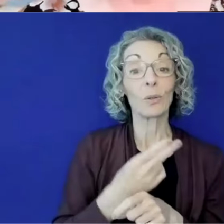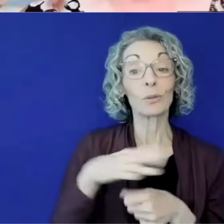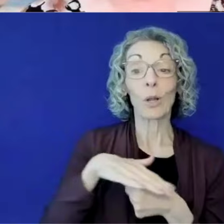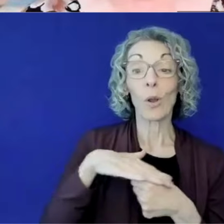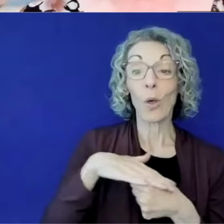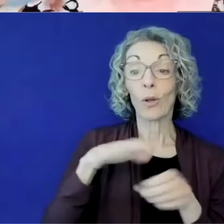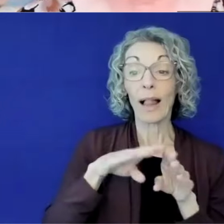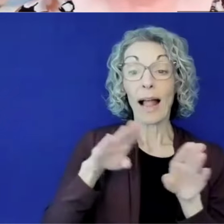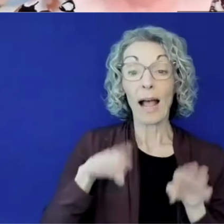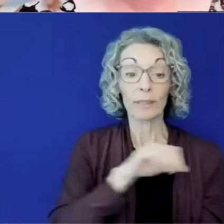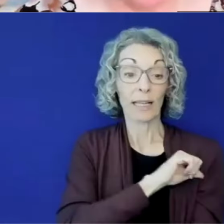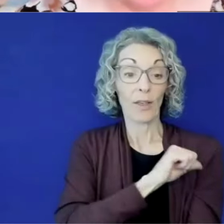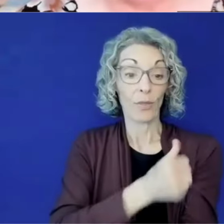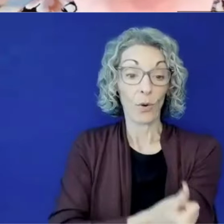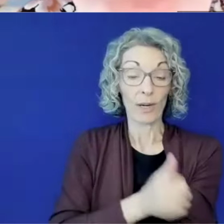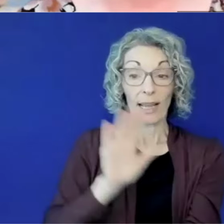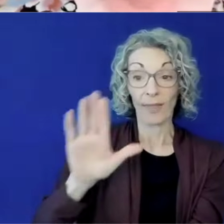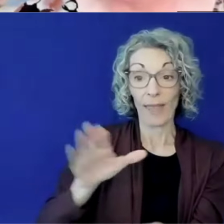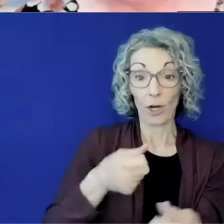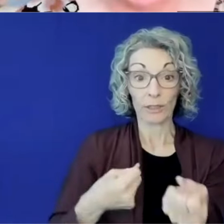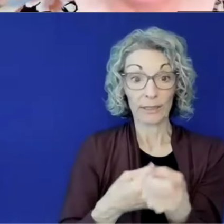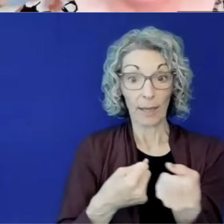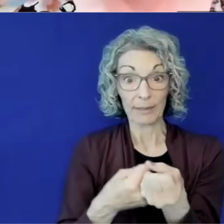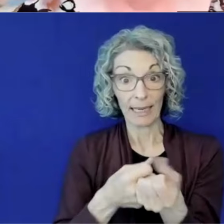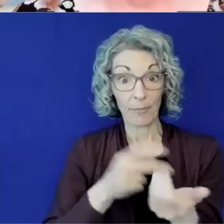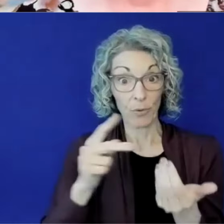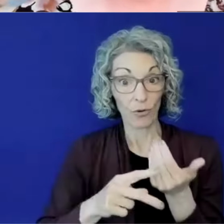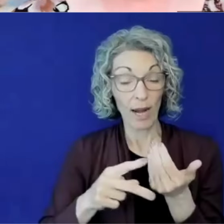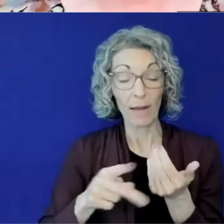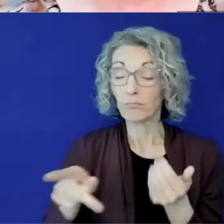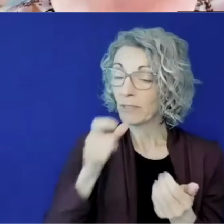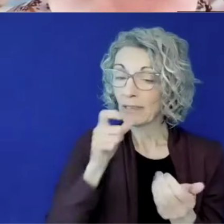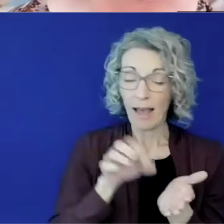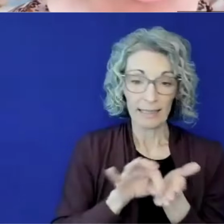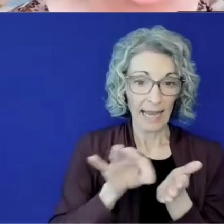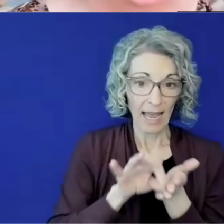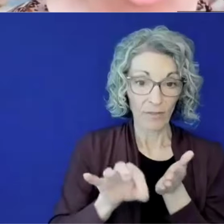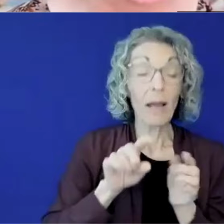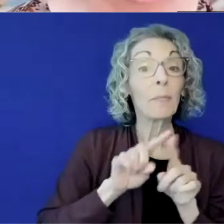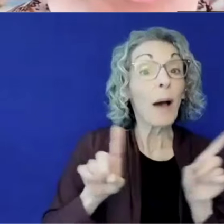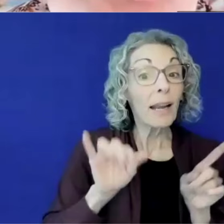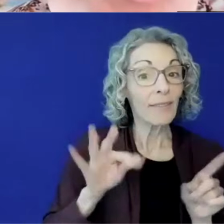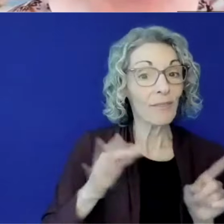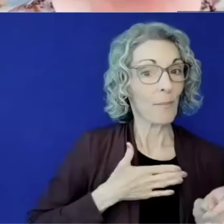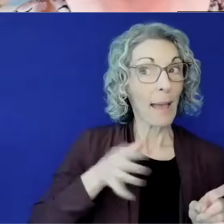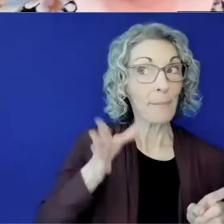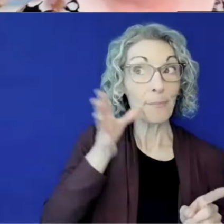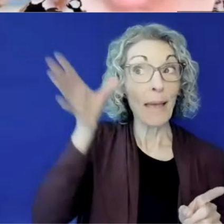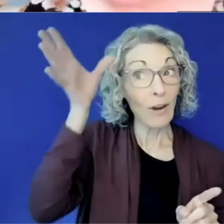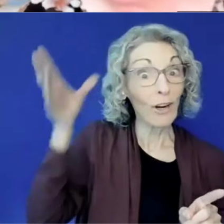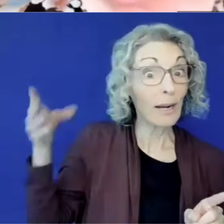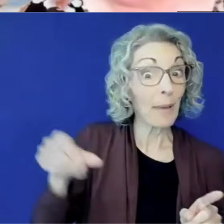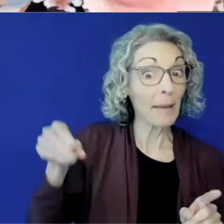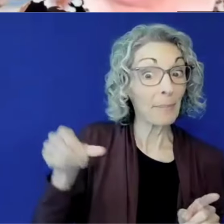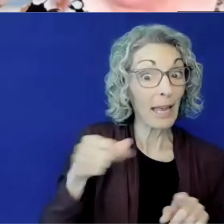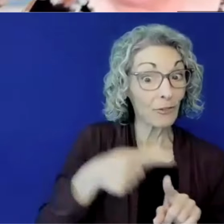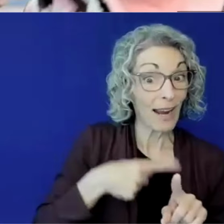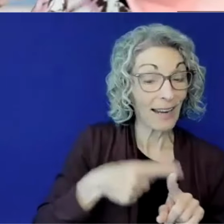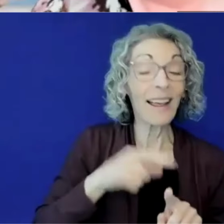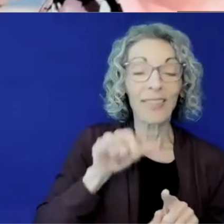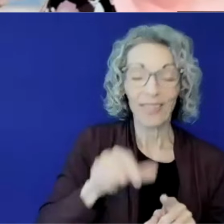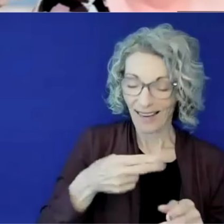housing authority's subsidy program, that does not count. But if my parents are subsidizing my rent, that does count